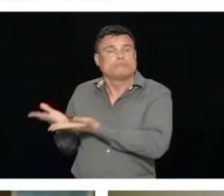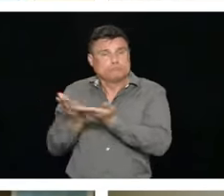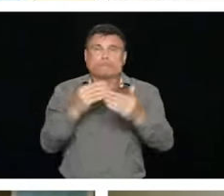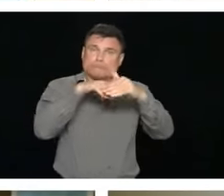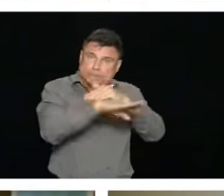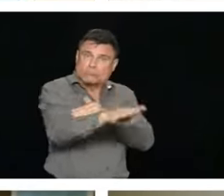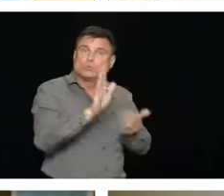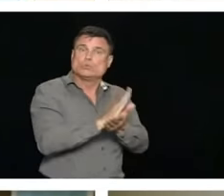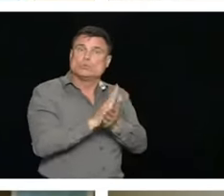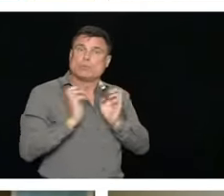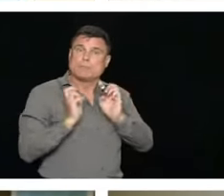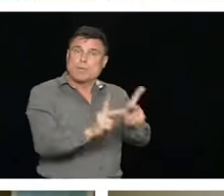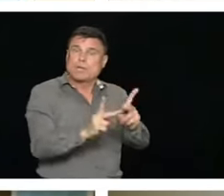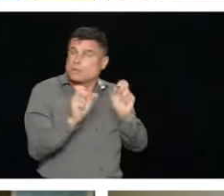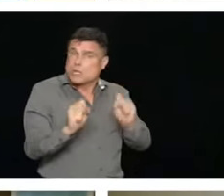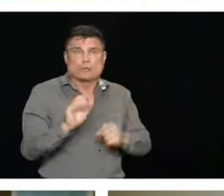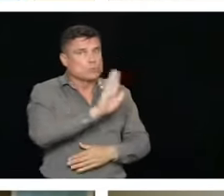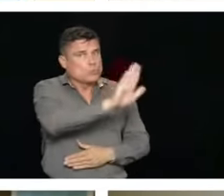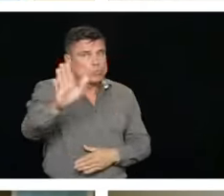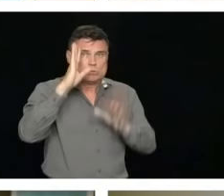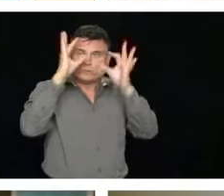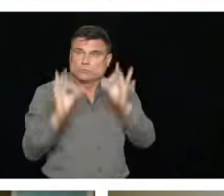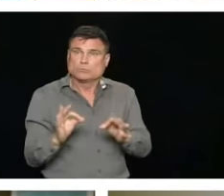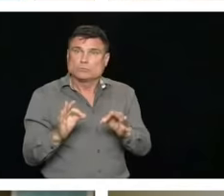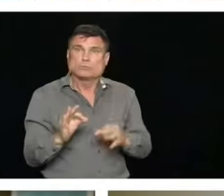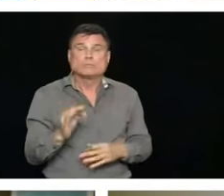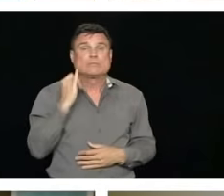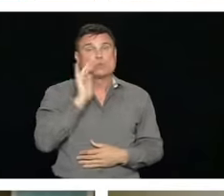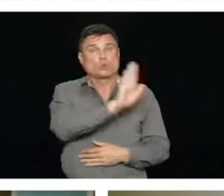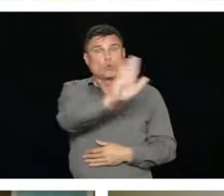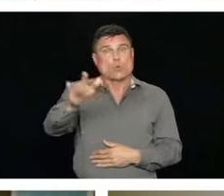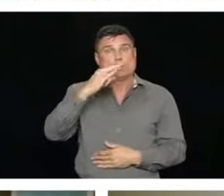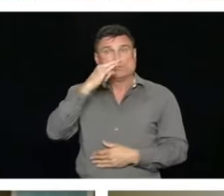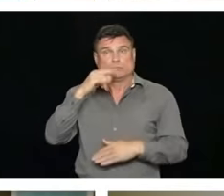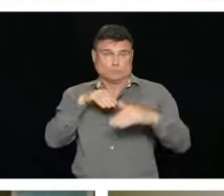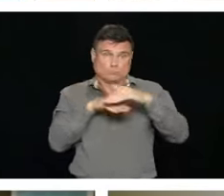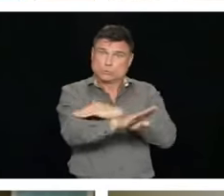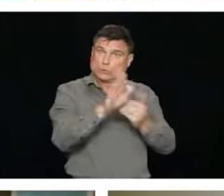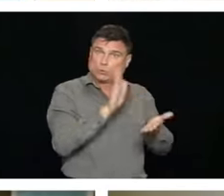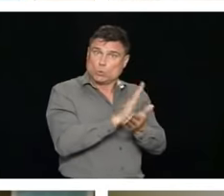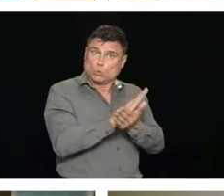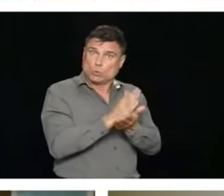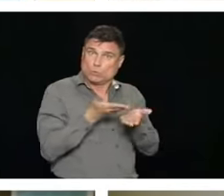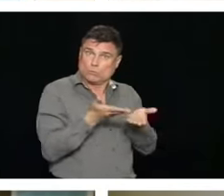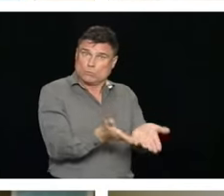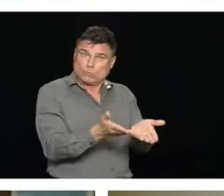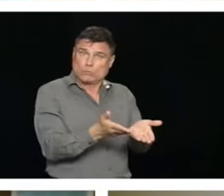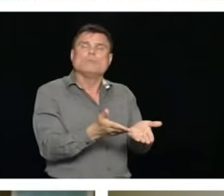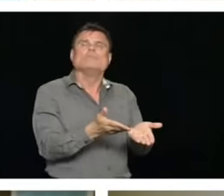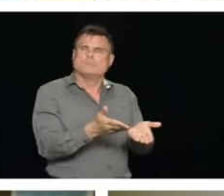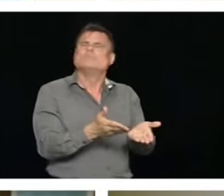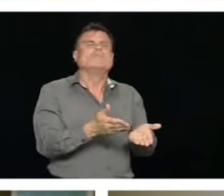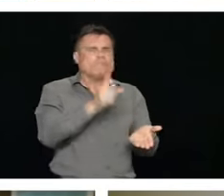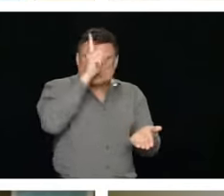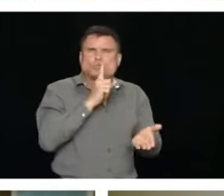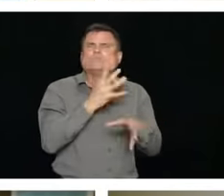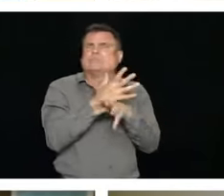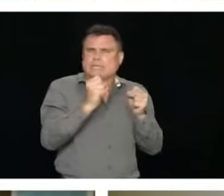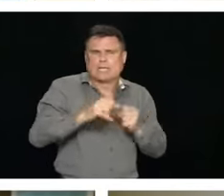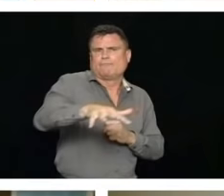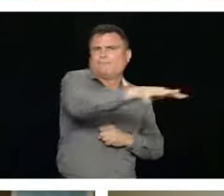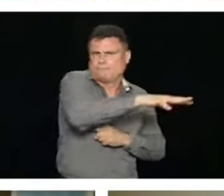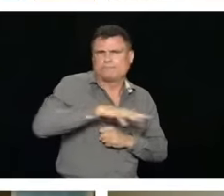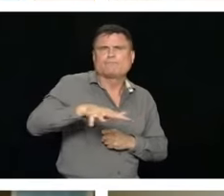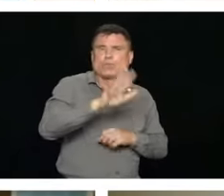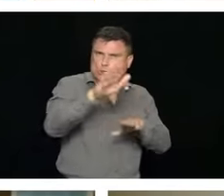keep our kids safe. These come straight from our health experts, led by Dr. Henry, a true BC superhero, and her